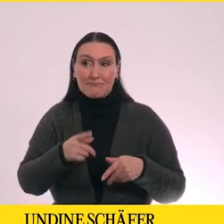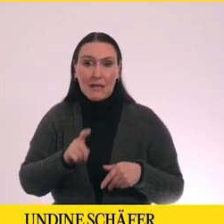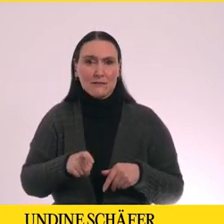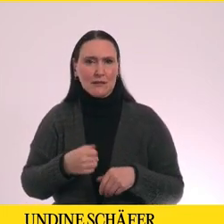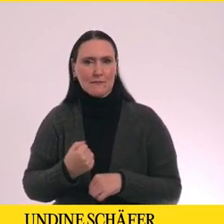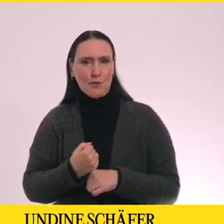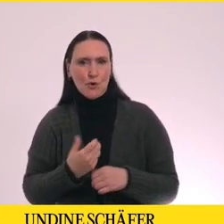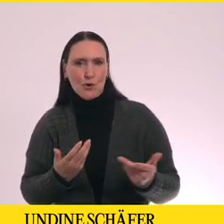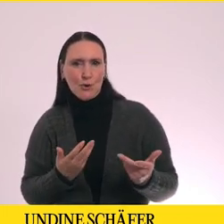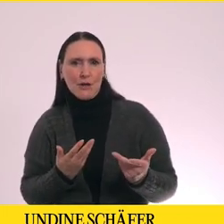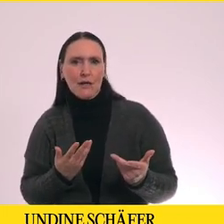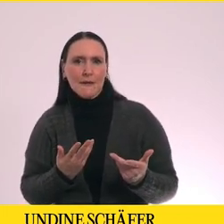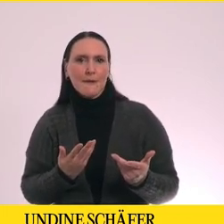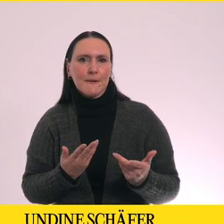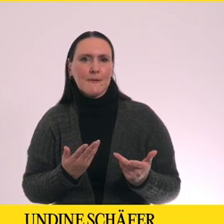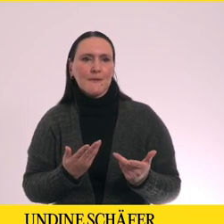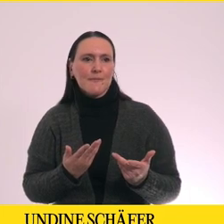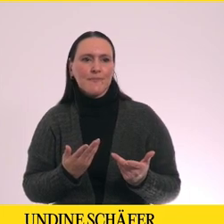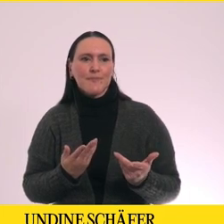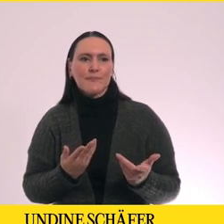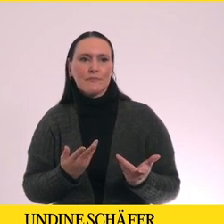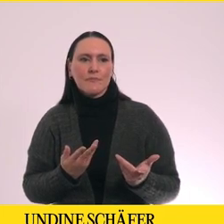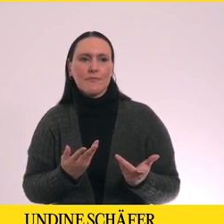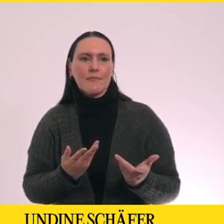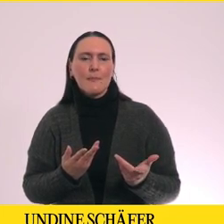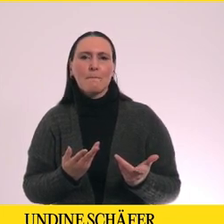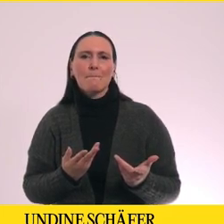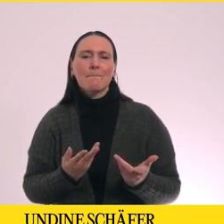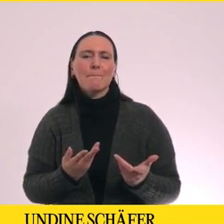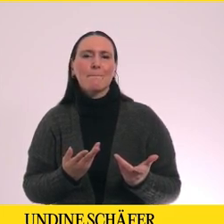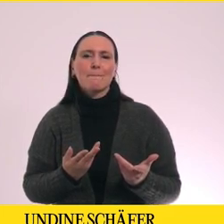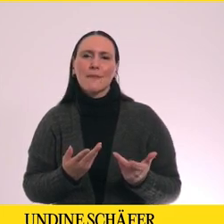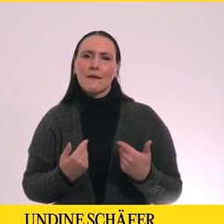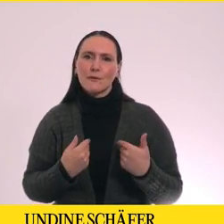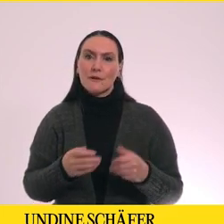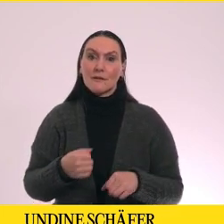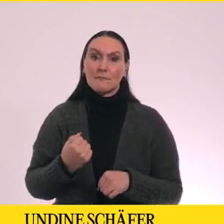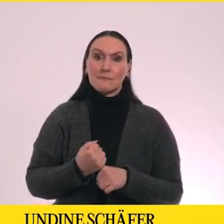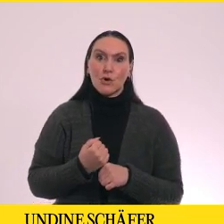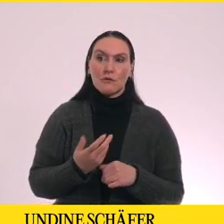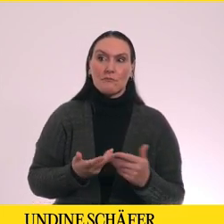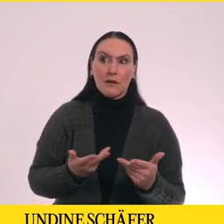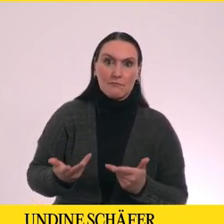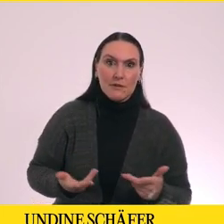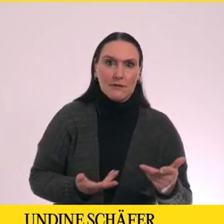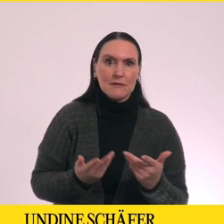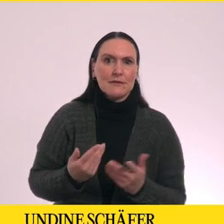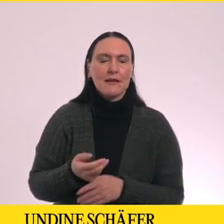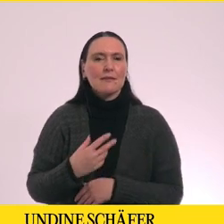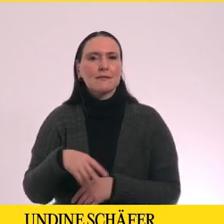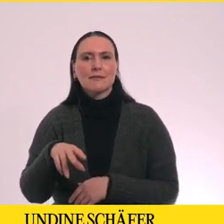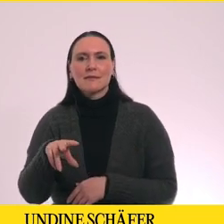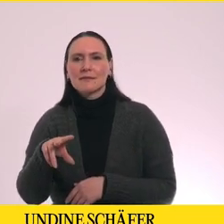As an imperative, I guess, that you're working towards. And particularly, Mel, you talked about the non-verbal, and I